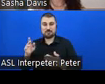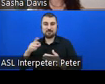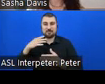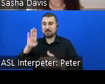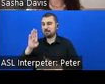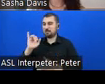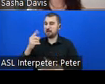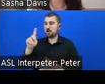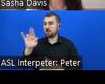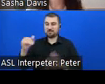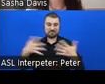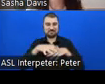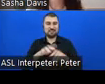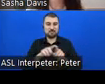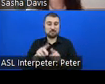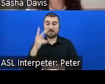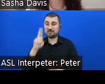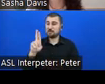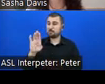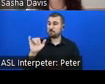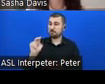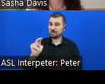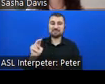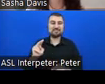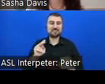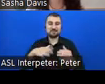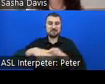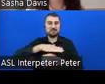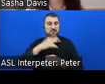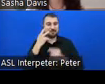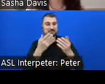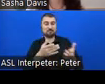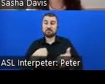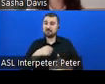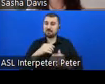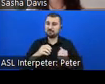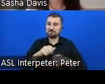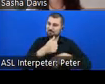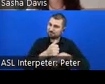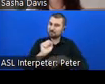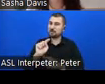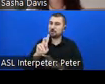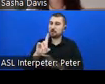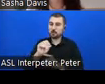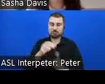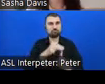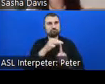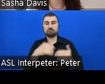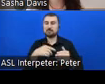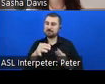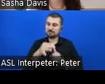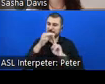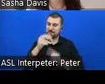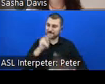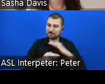spaces, in smaller urban spaces. While his uniquely intact studio provides special insight into the physical